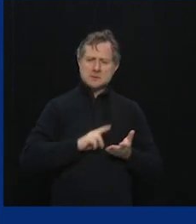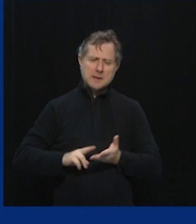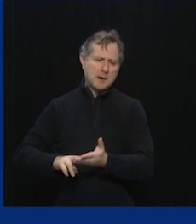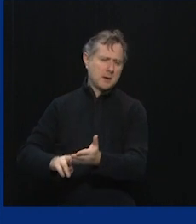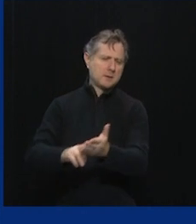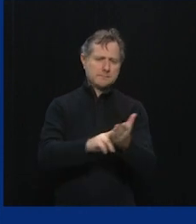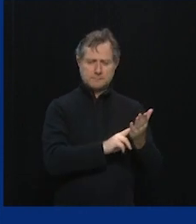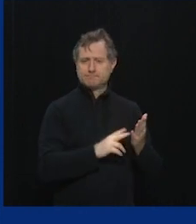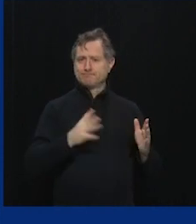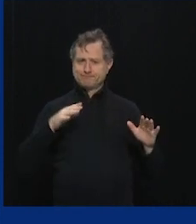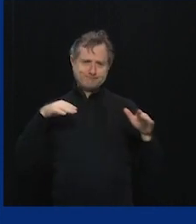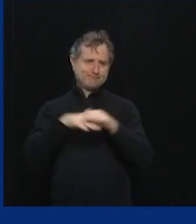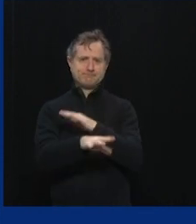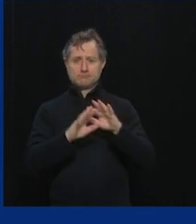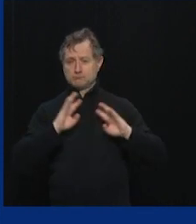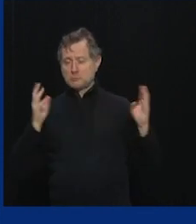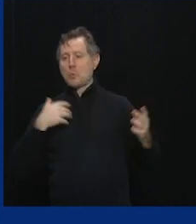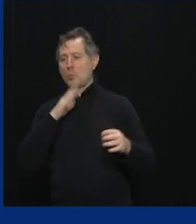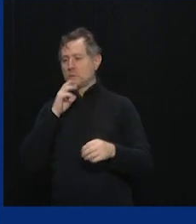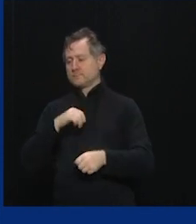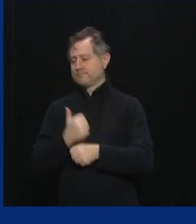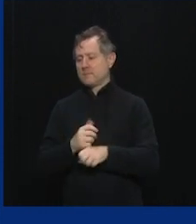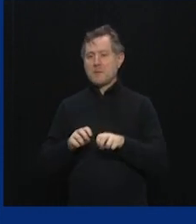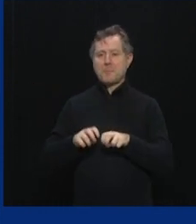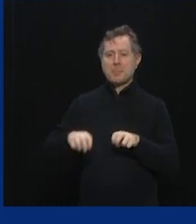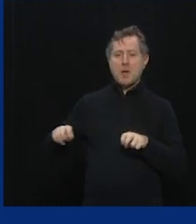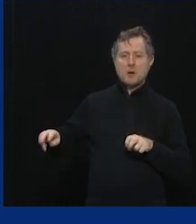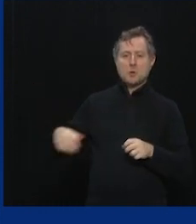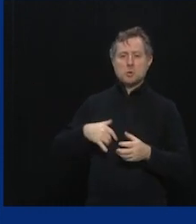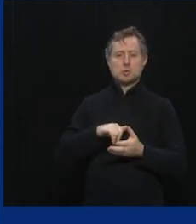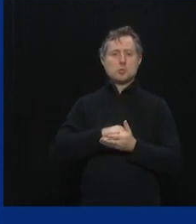determine what steps New York State can take to lead in this effort,